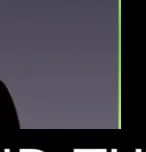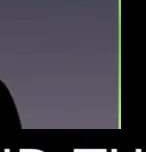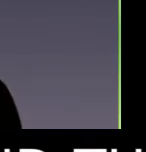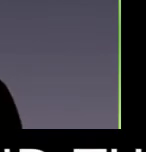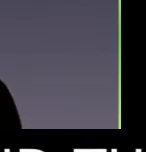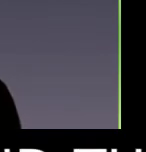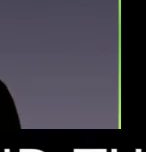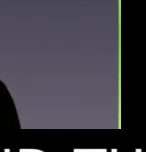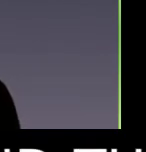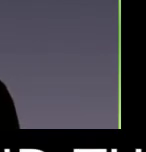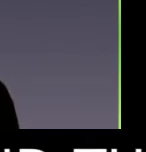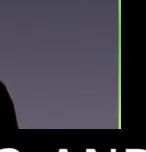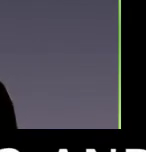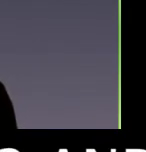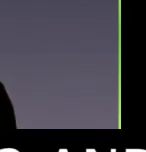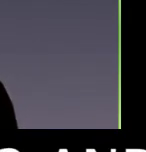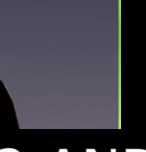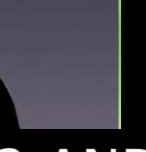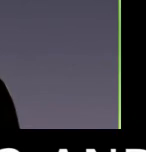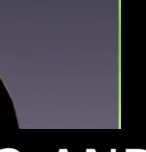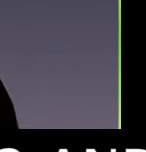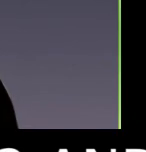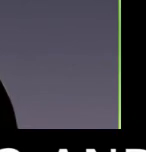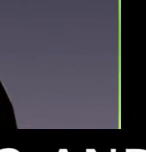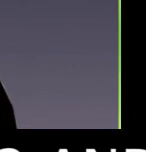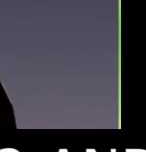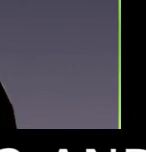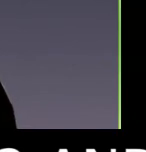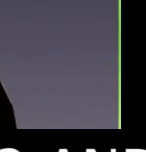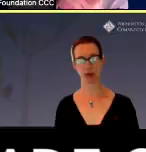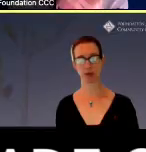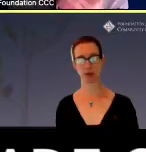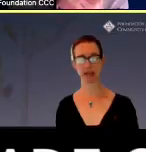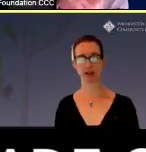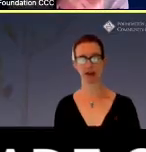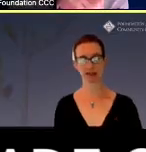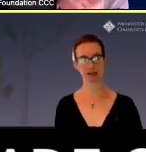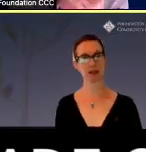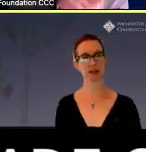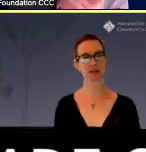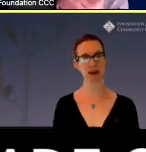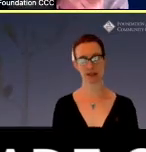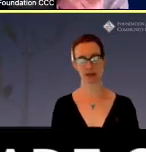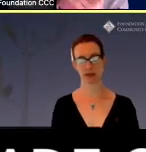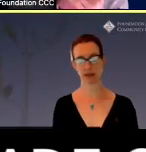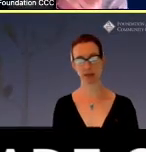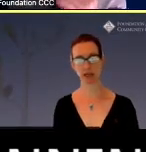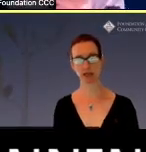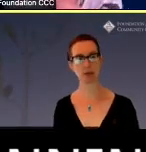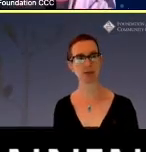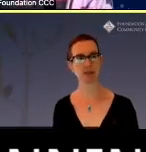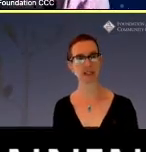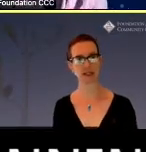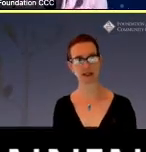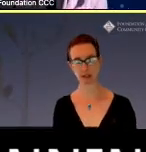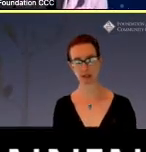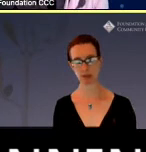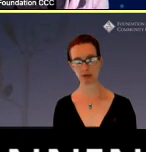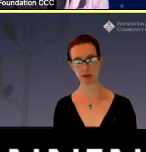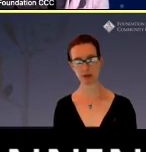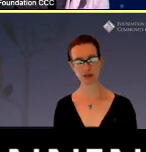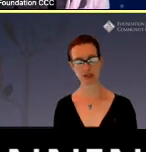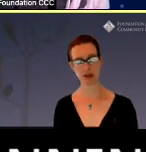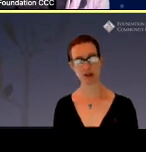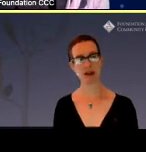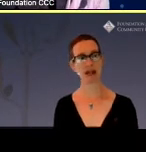2nd, and award announcements will be made on May 20th. And then for phase 2 planning grants, we expect that the grant application will be released